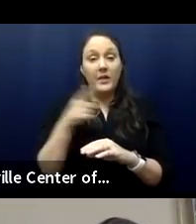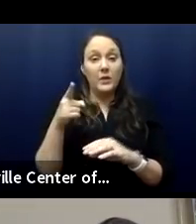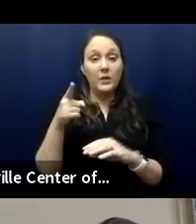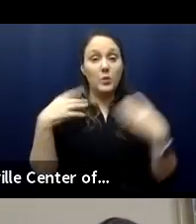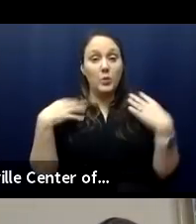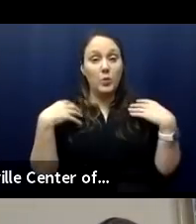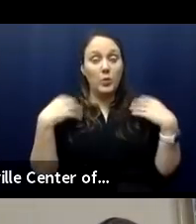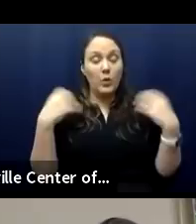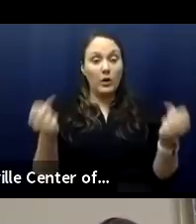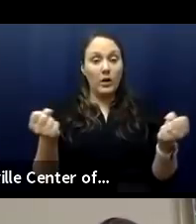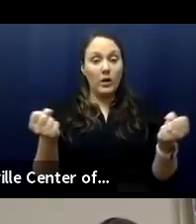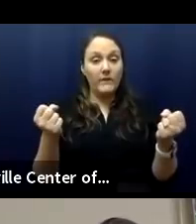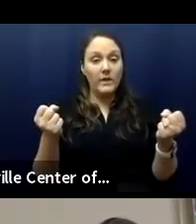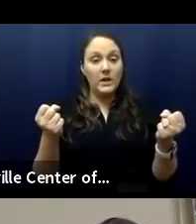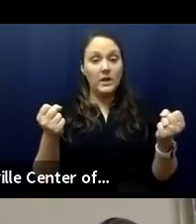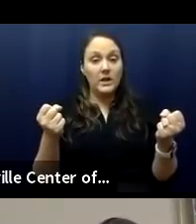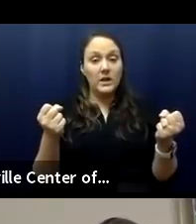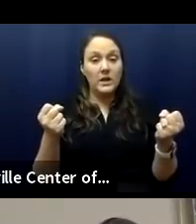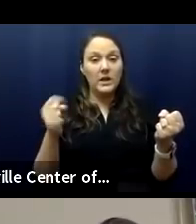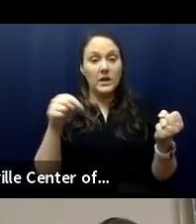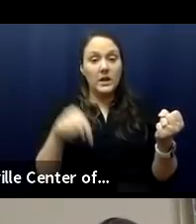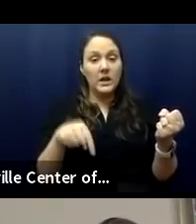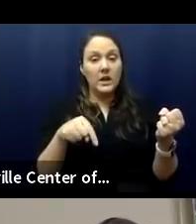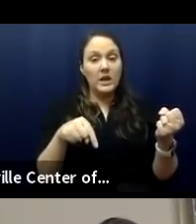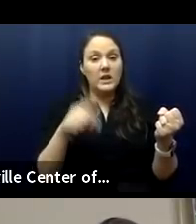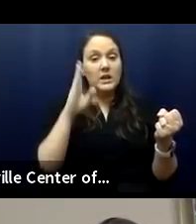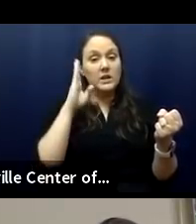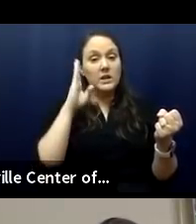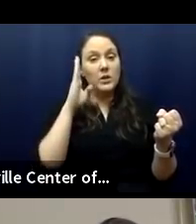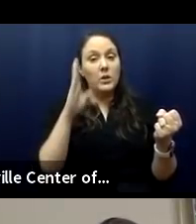be potentially in the end more effective